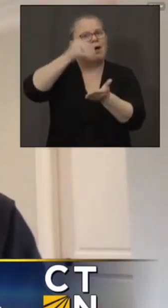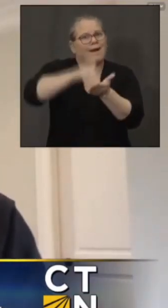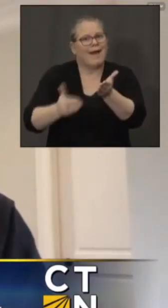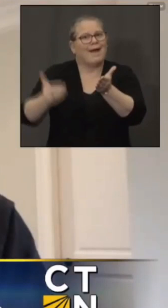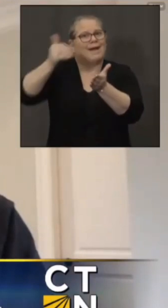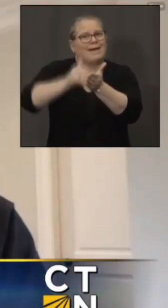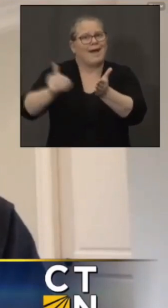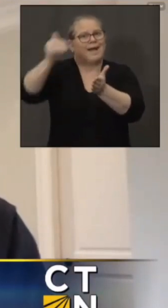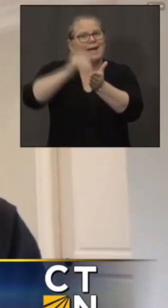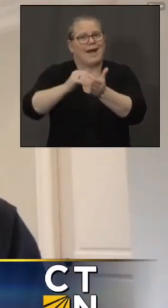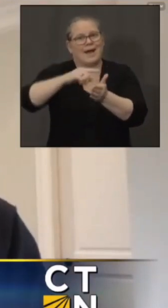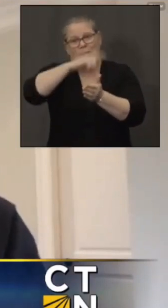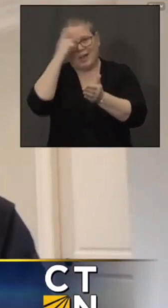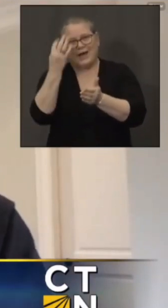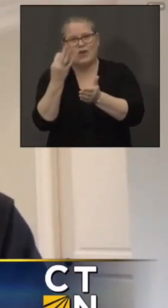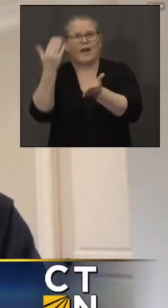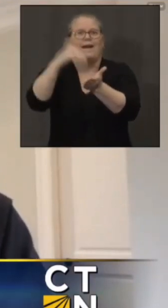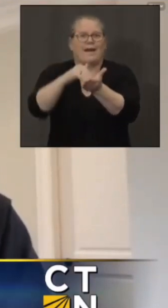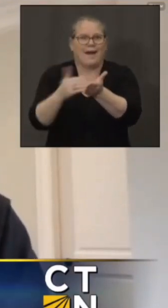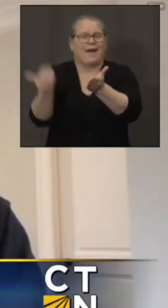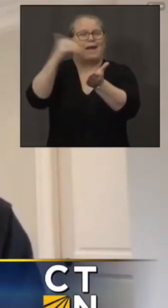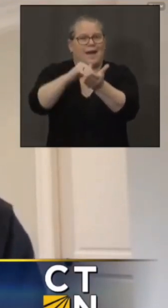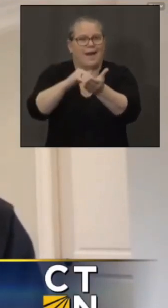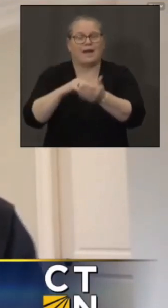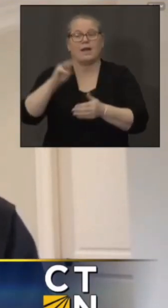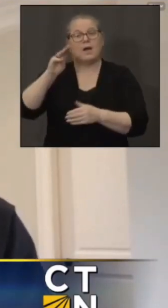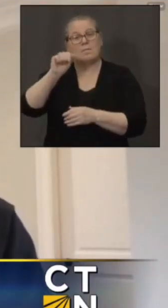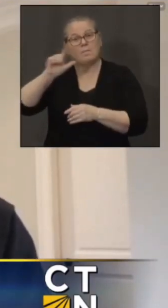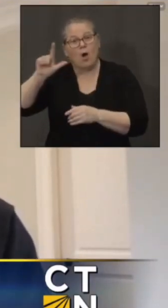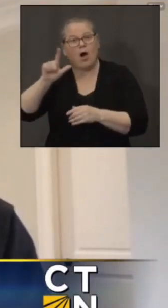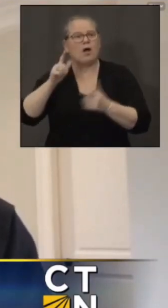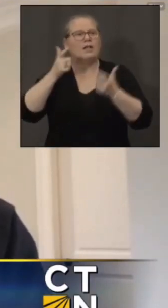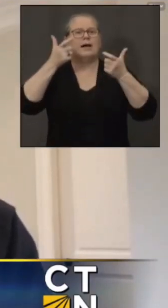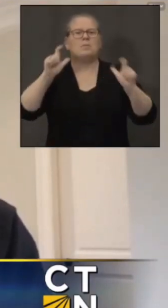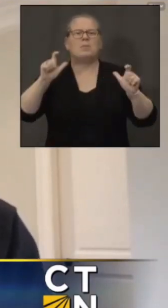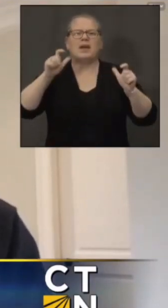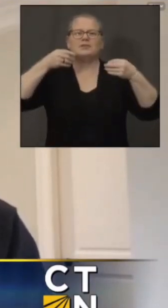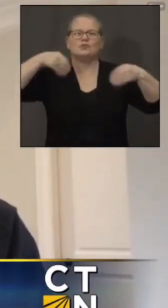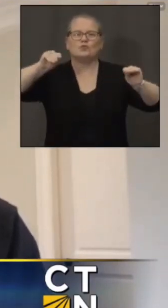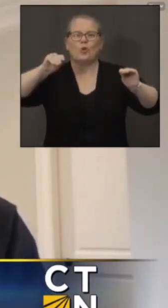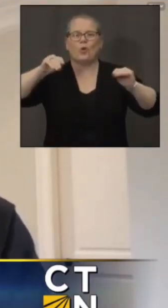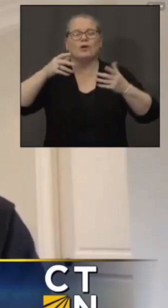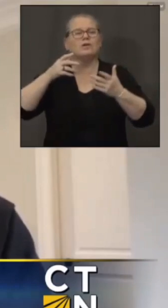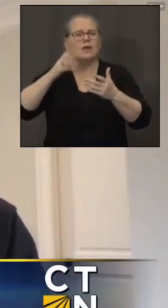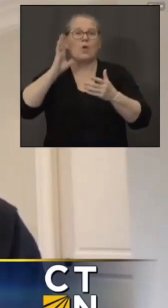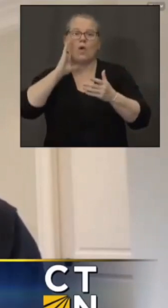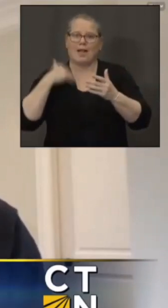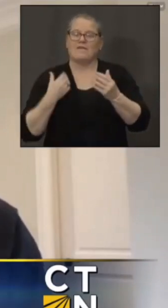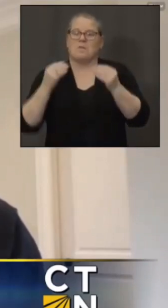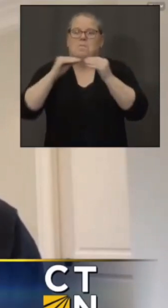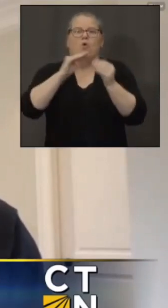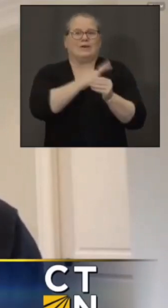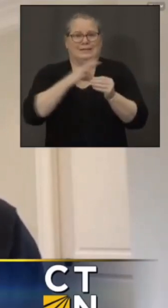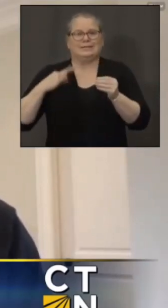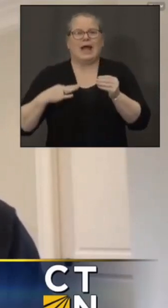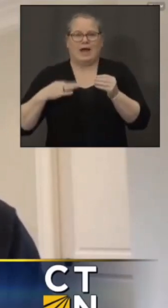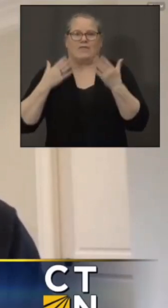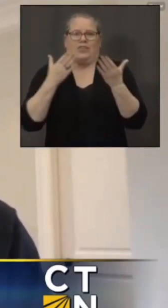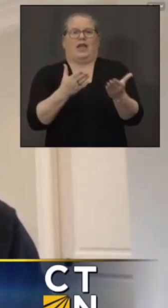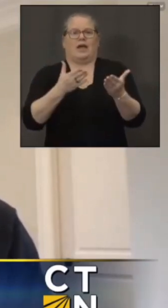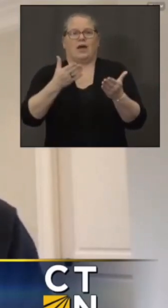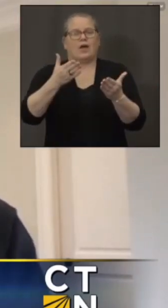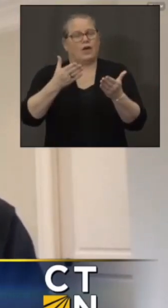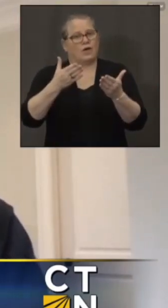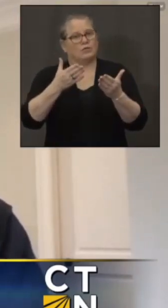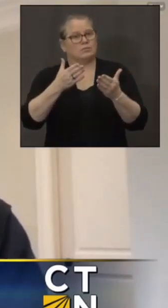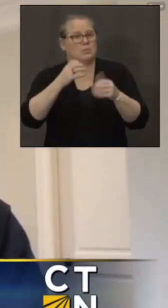mall operators and other big box retailers, as well as some of the smaller ones, have additional staff on hand to make sure that if there is a queue and make sure the